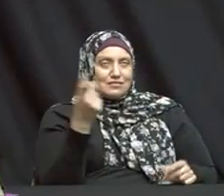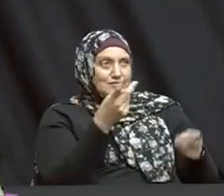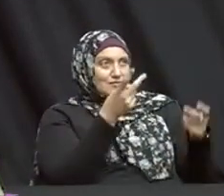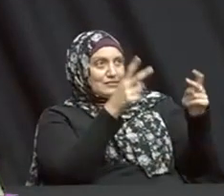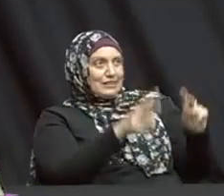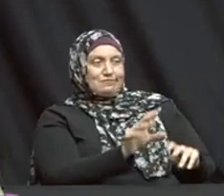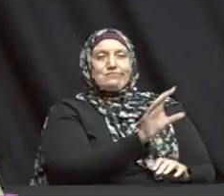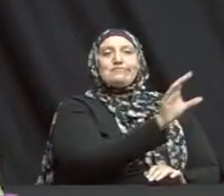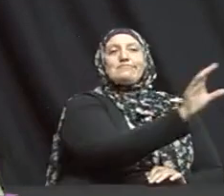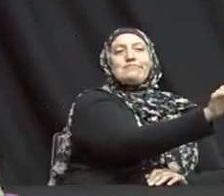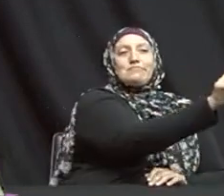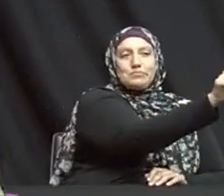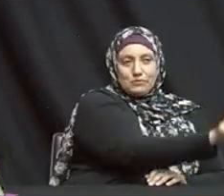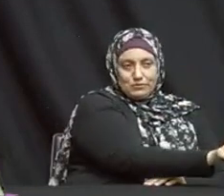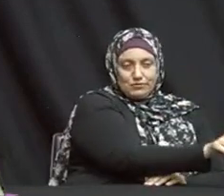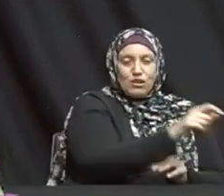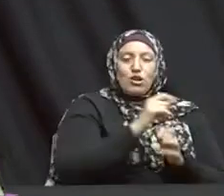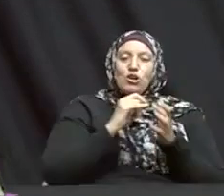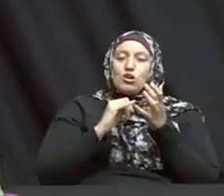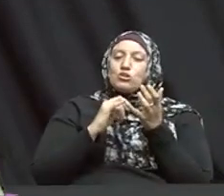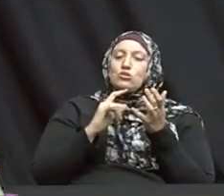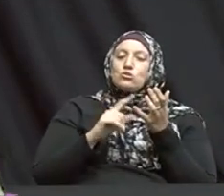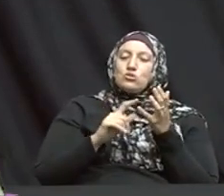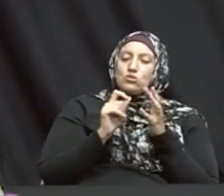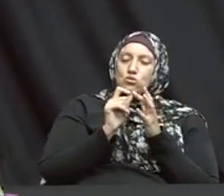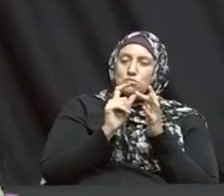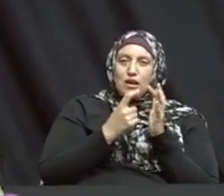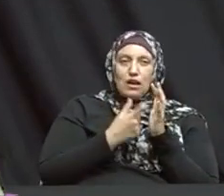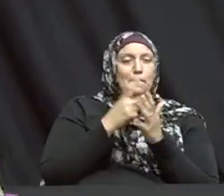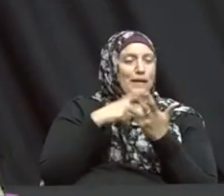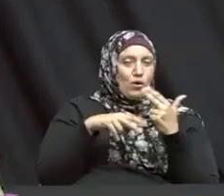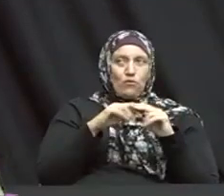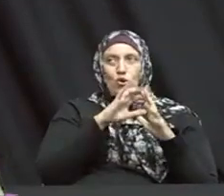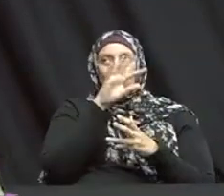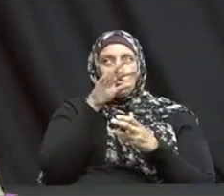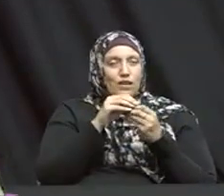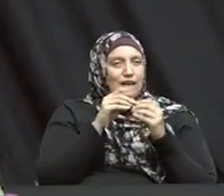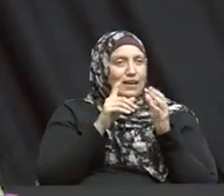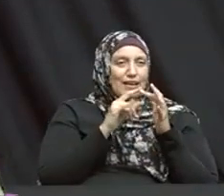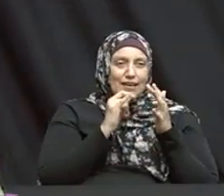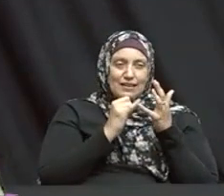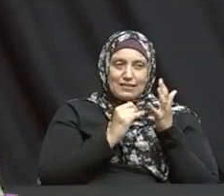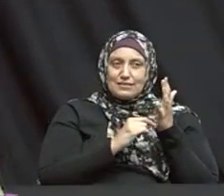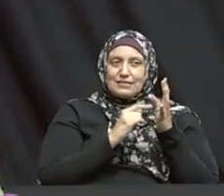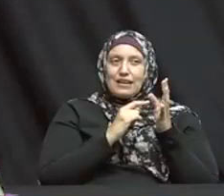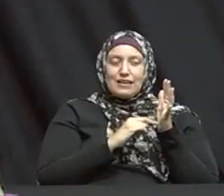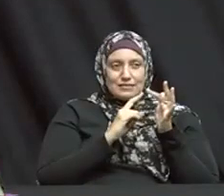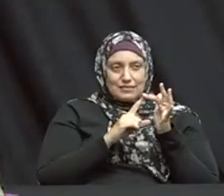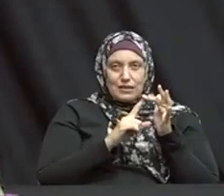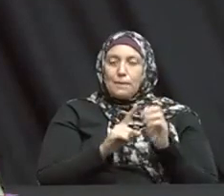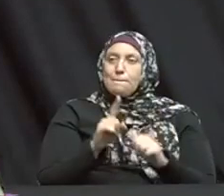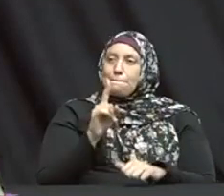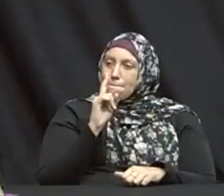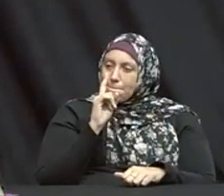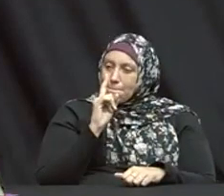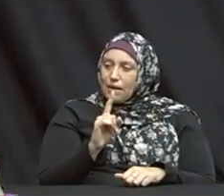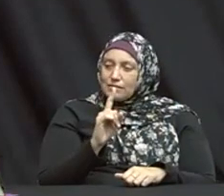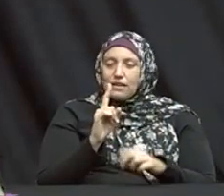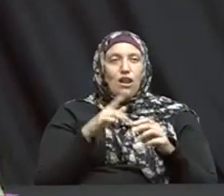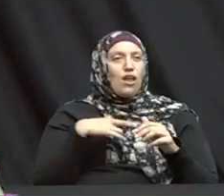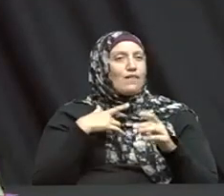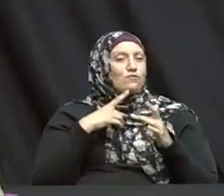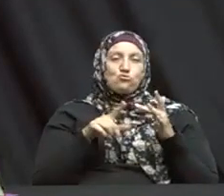that it belongs, is part of the tarakah or the assets or the estate of the deceased, whereas whereas life insurance